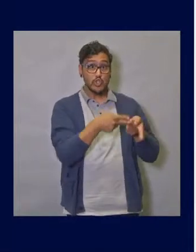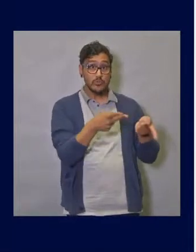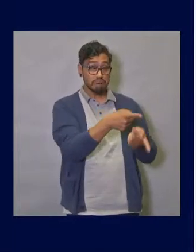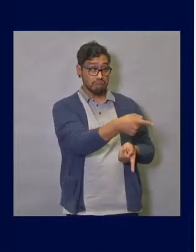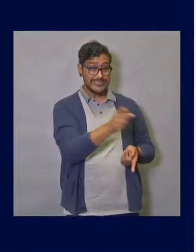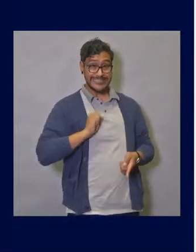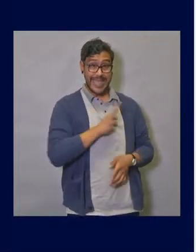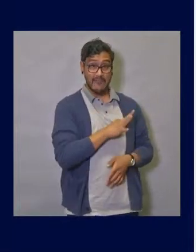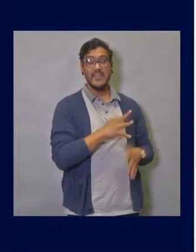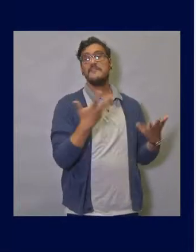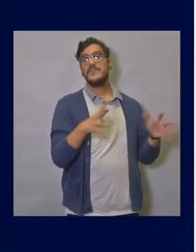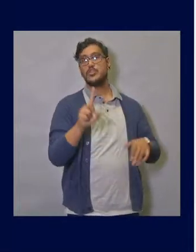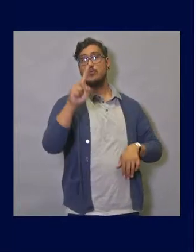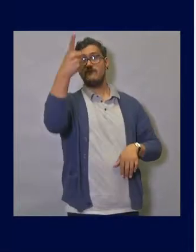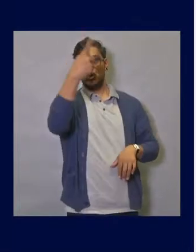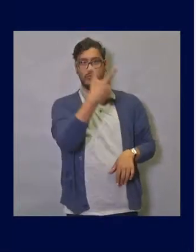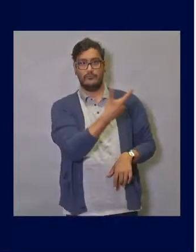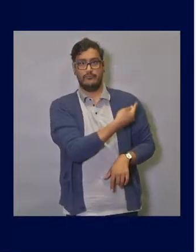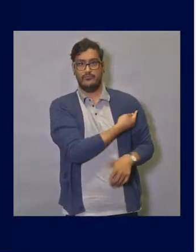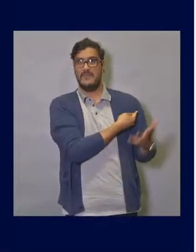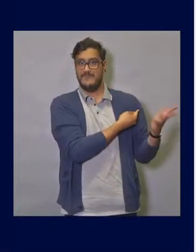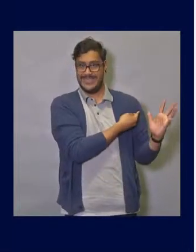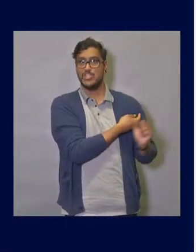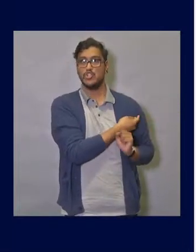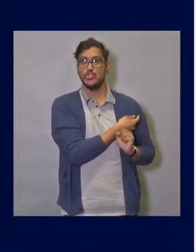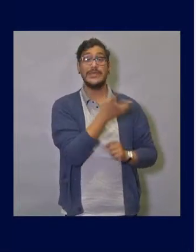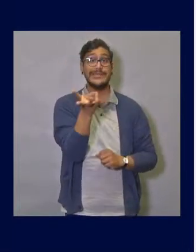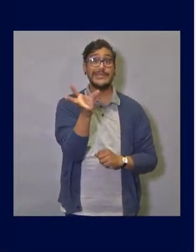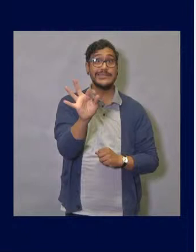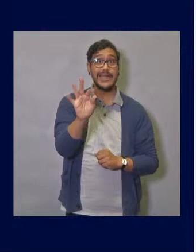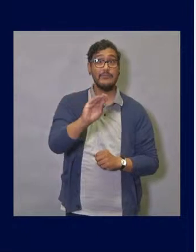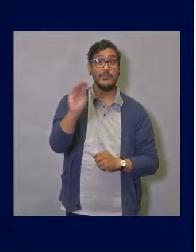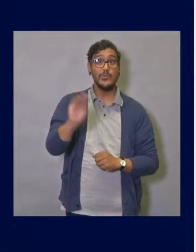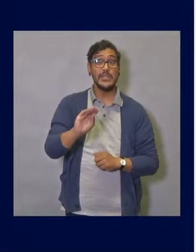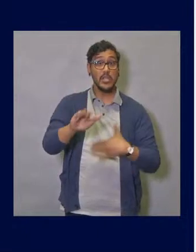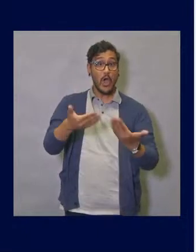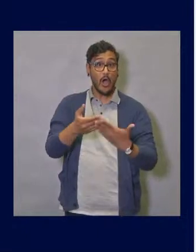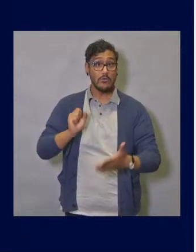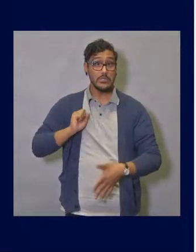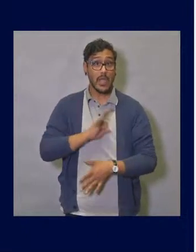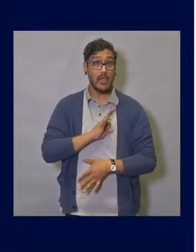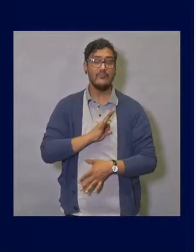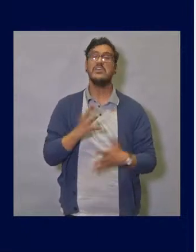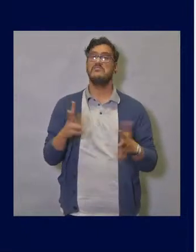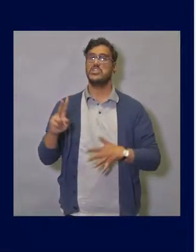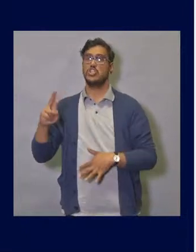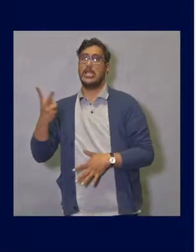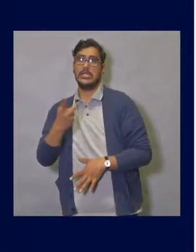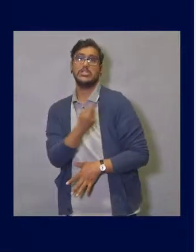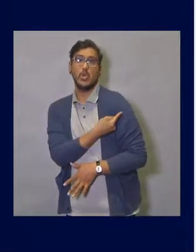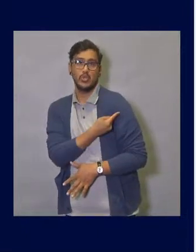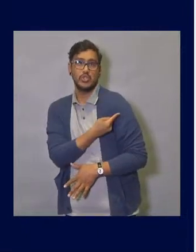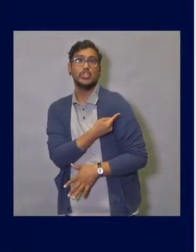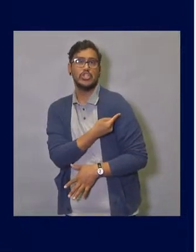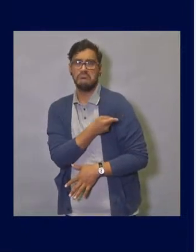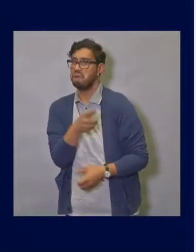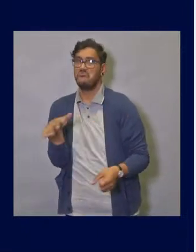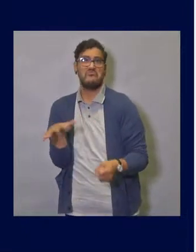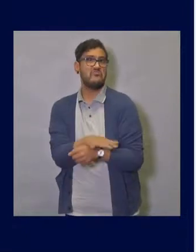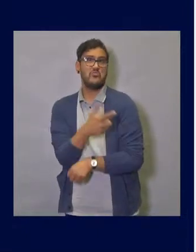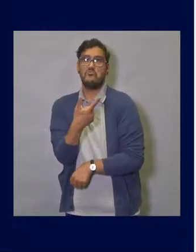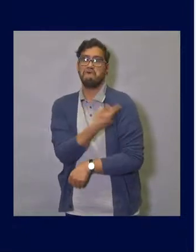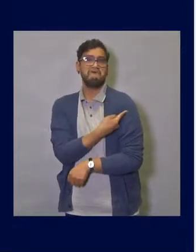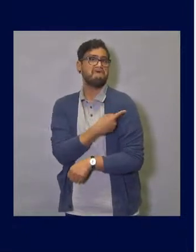dose of COVID-19 vaccine, and 69% of all eligible staff received their second dose and they're fully